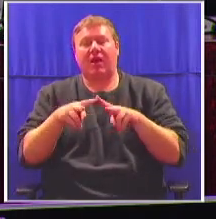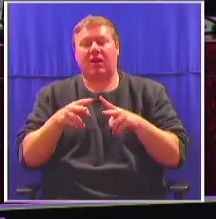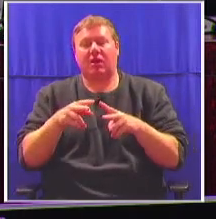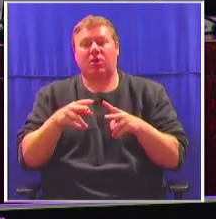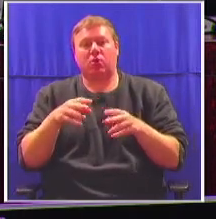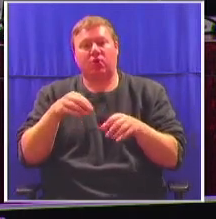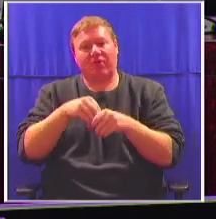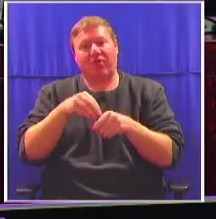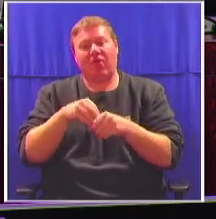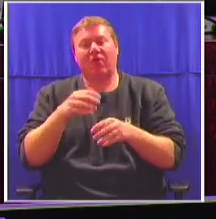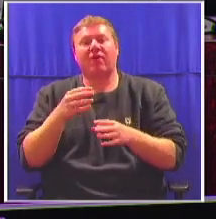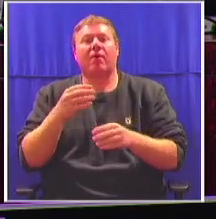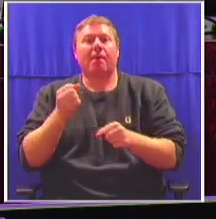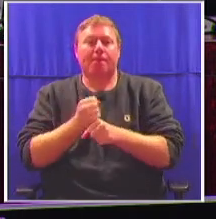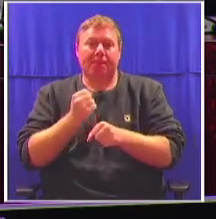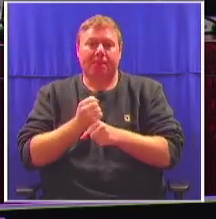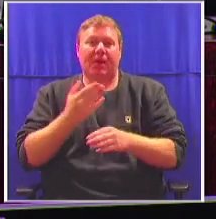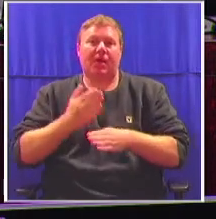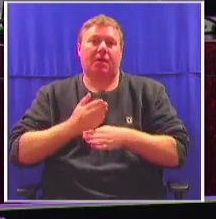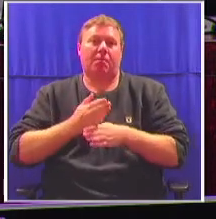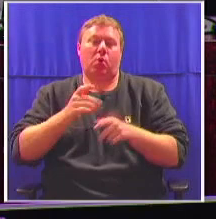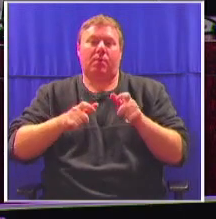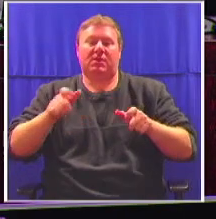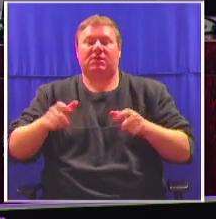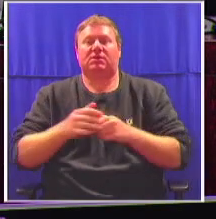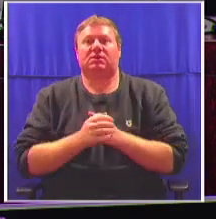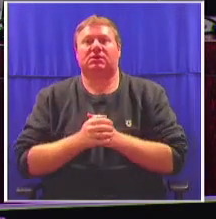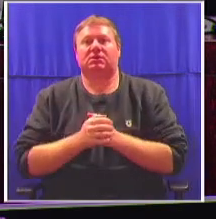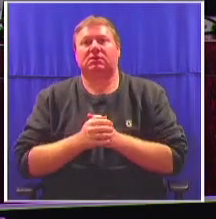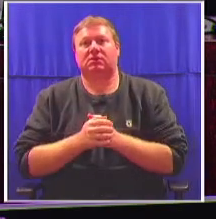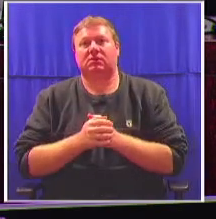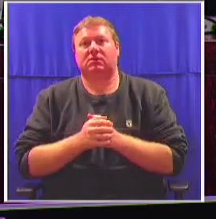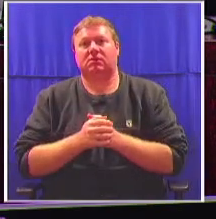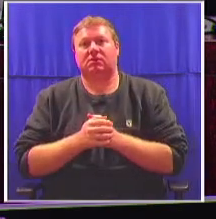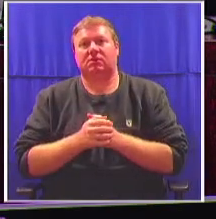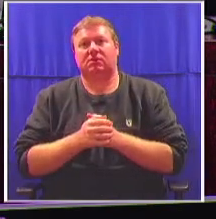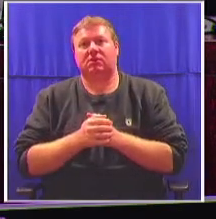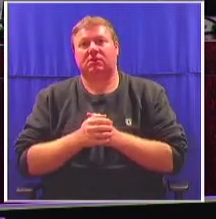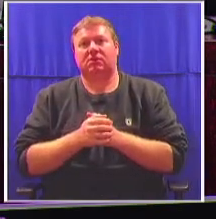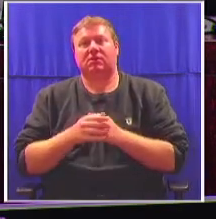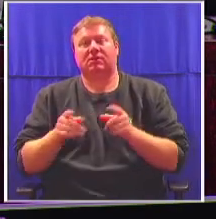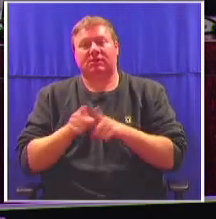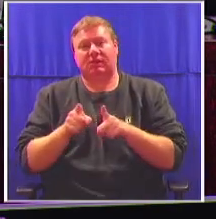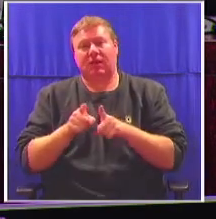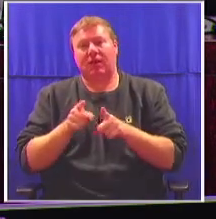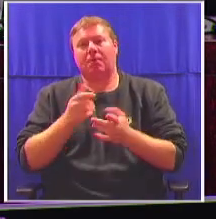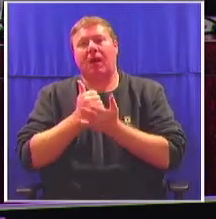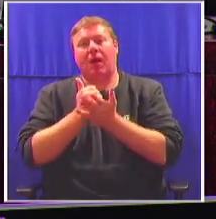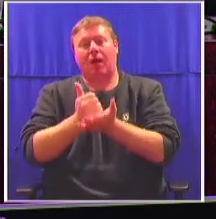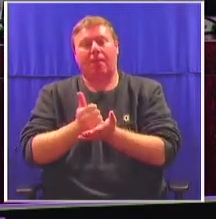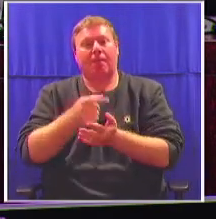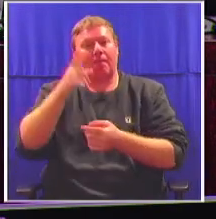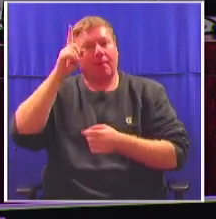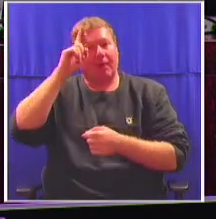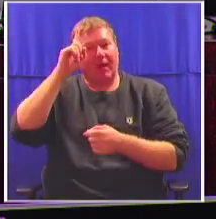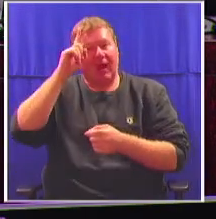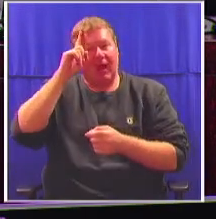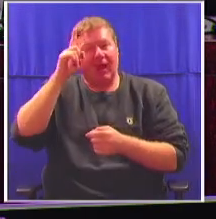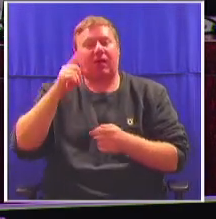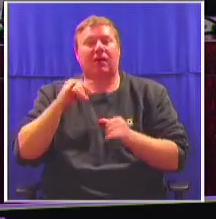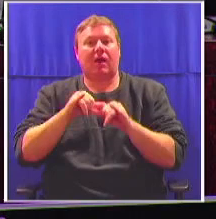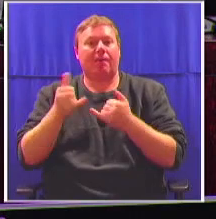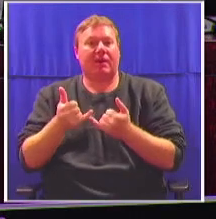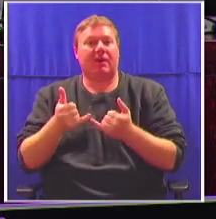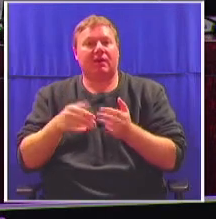creating employment, and in many cases, helping for the creation of black emerging